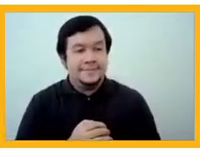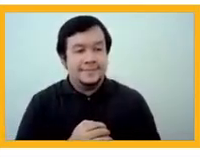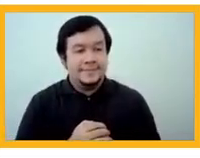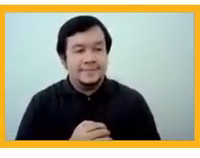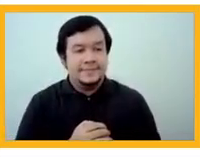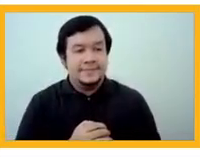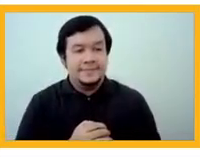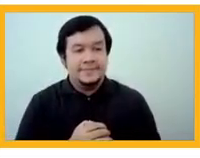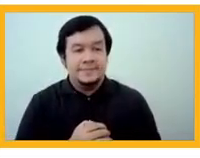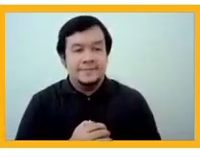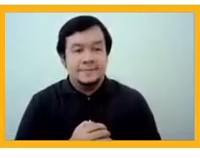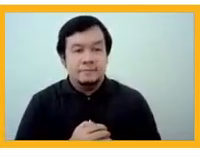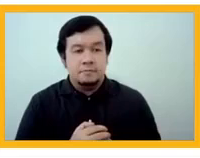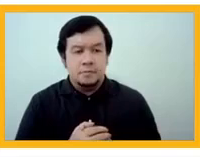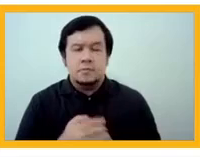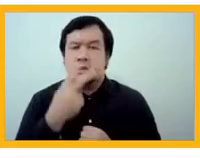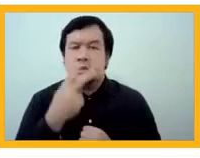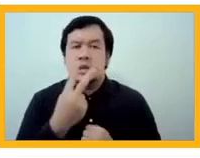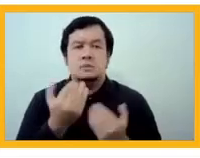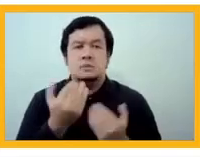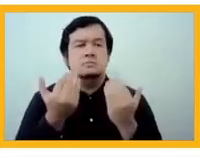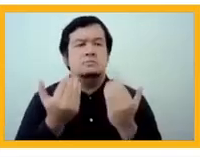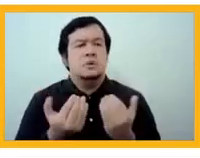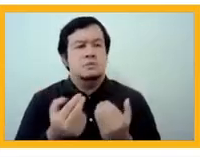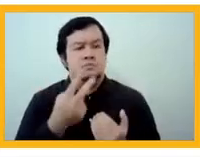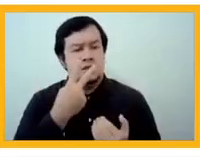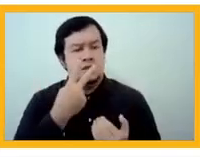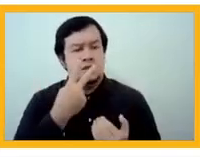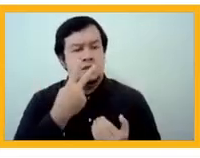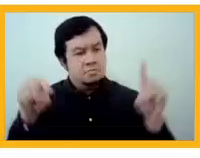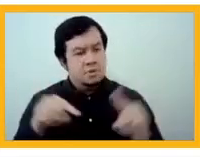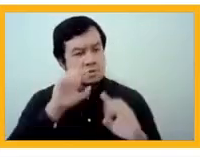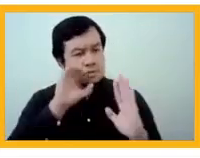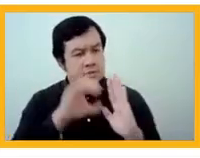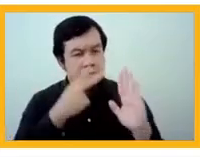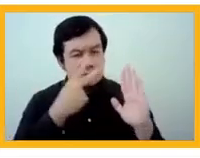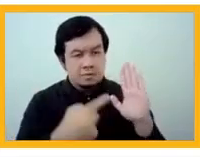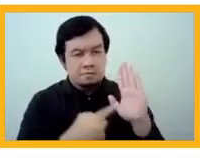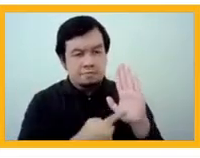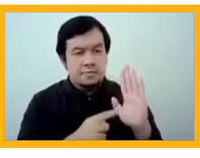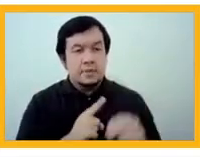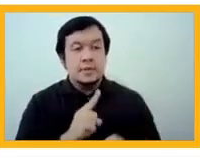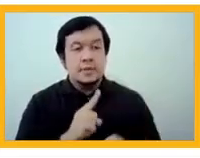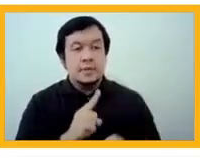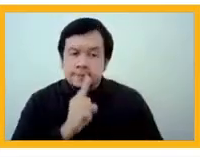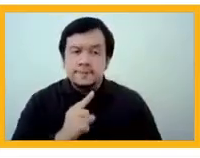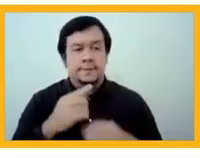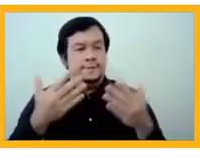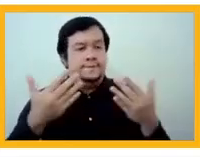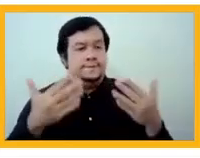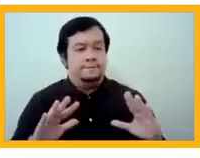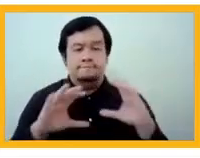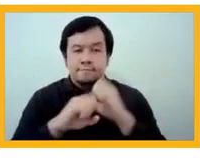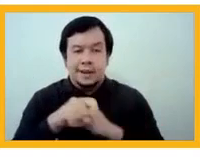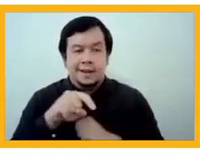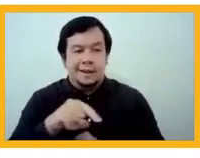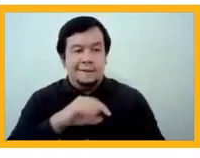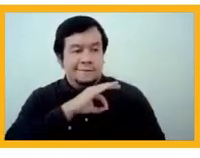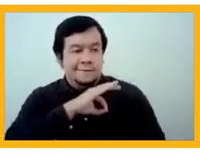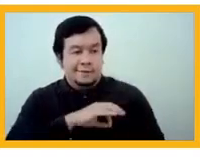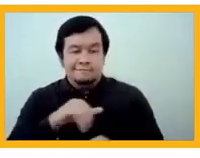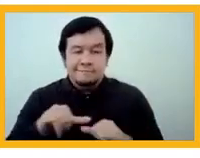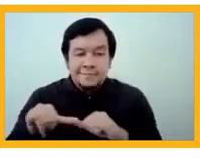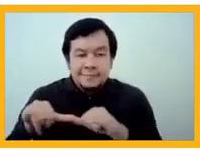that if you look at to the absolute gain, the absolute impact of the program was the same for all kids, okay? But the relative impact